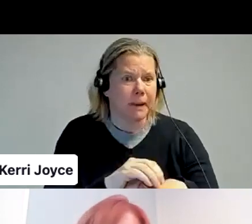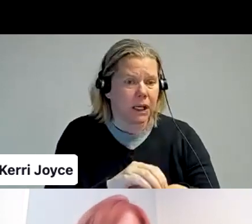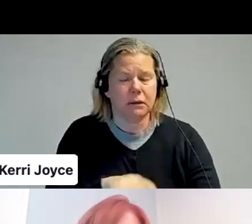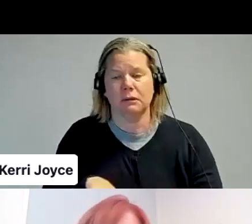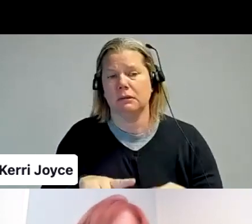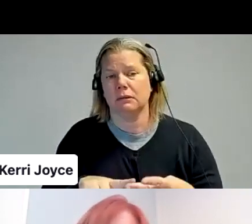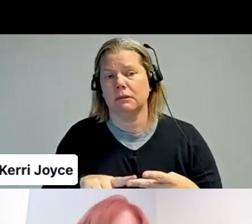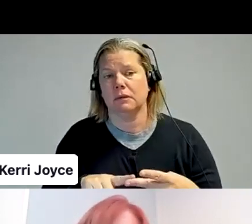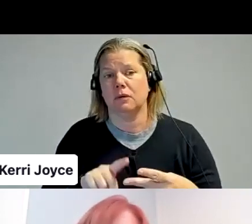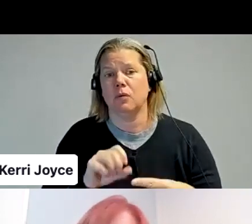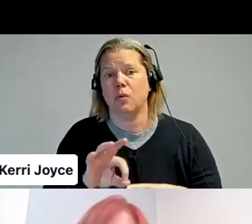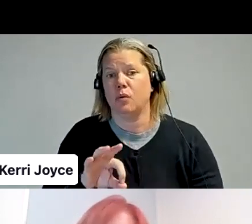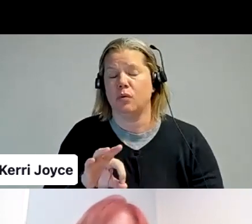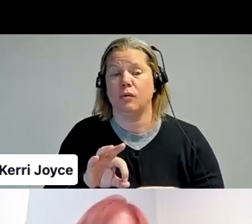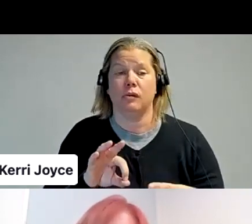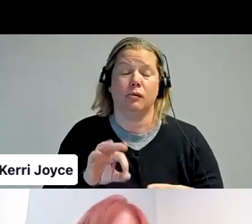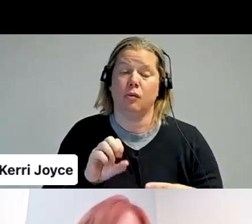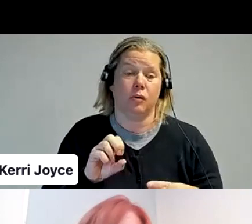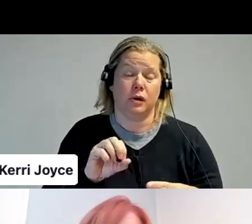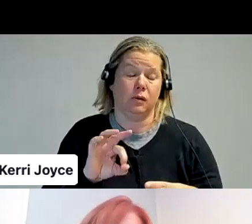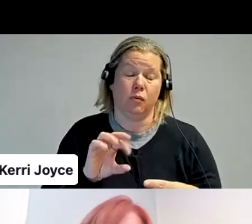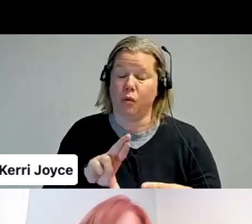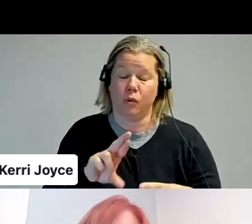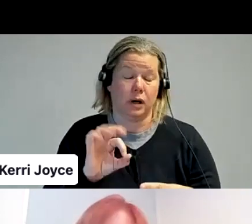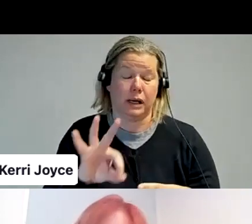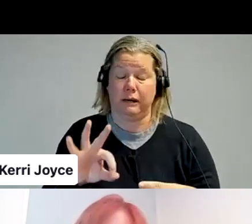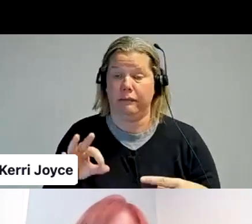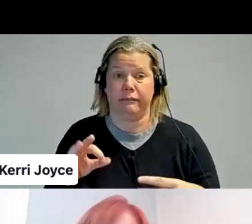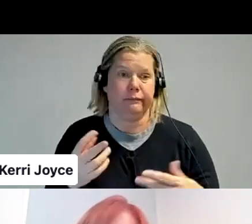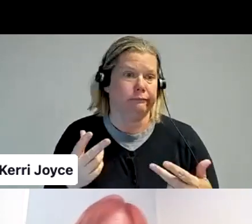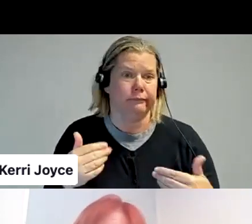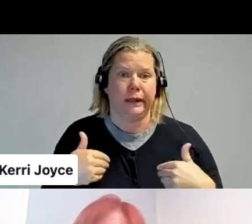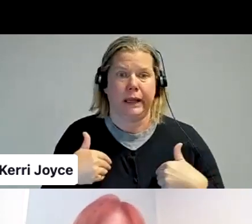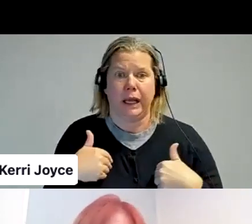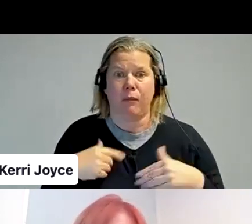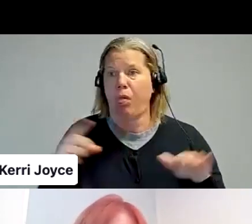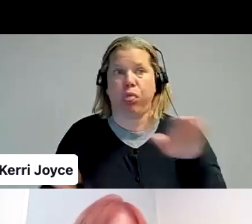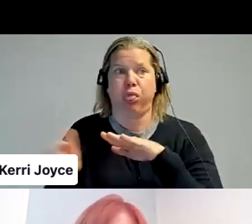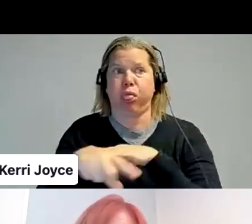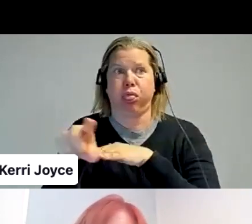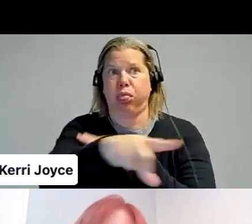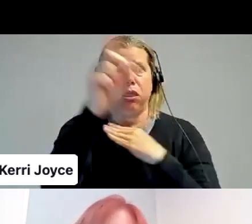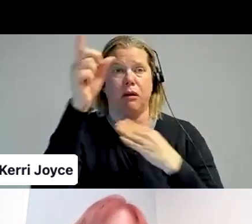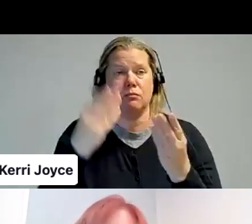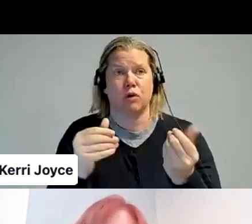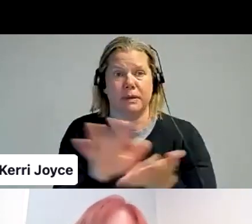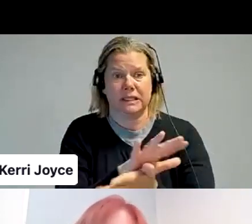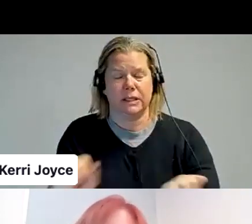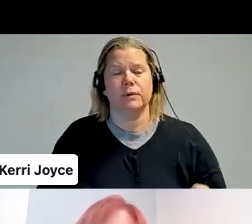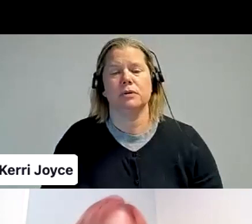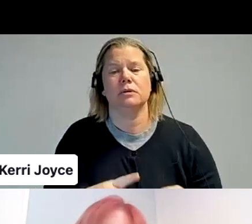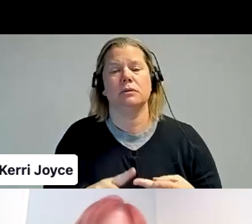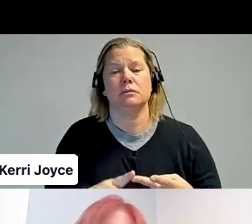an animal, a dog being a nuisance, for example, they're running at large and damaging property, an